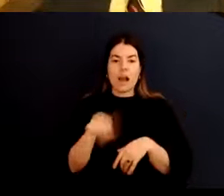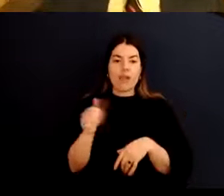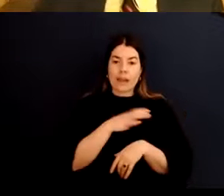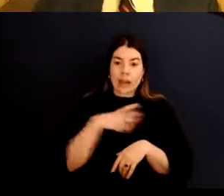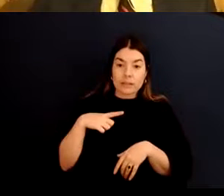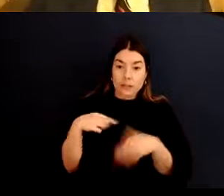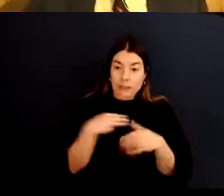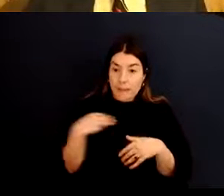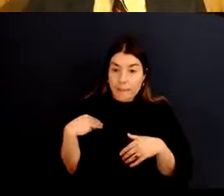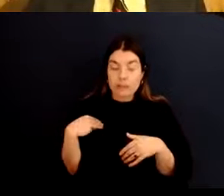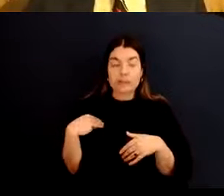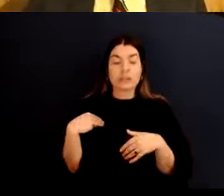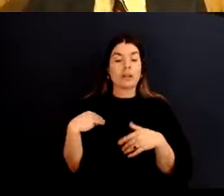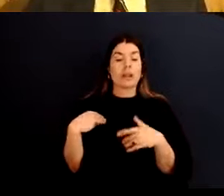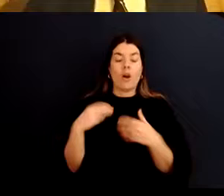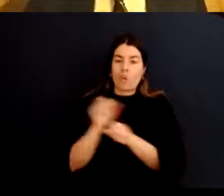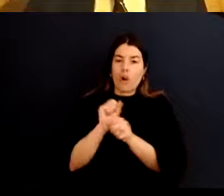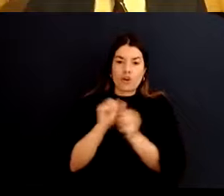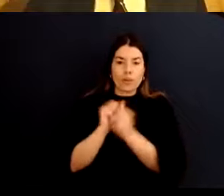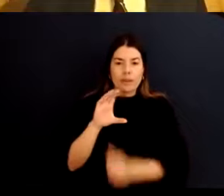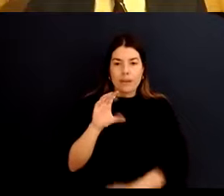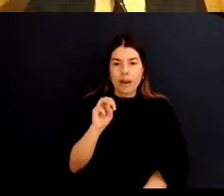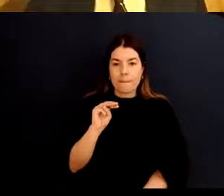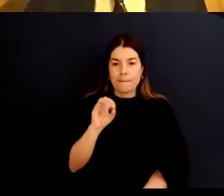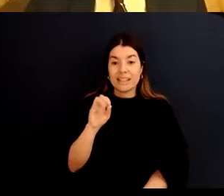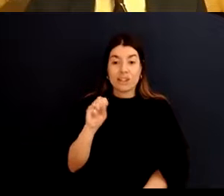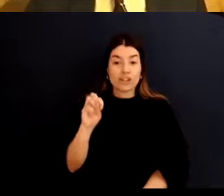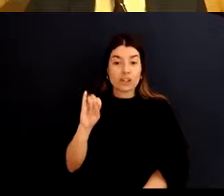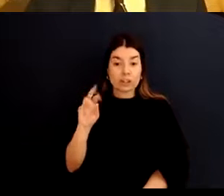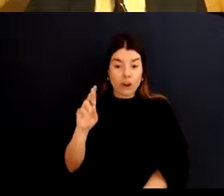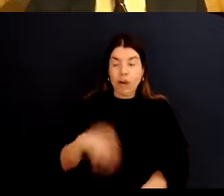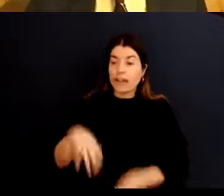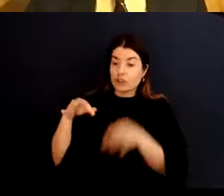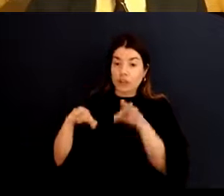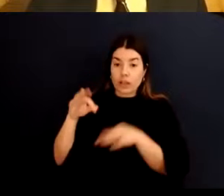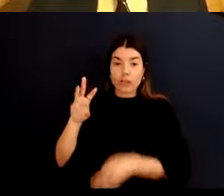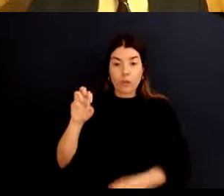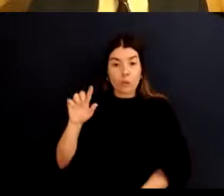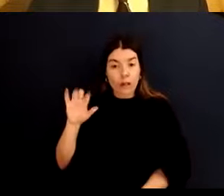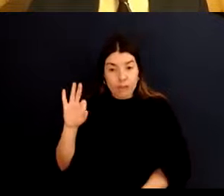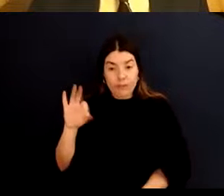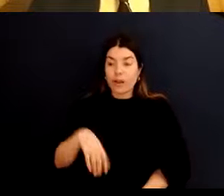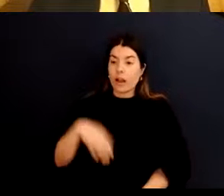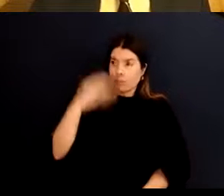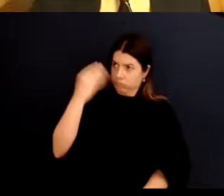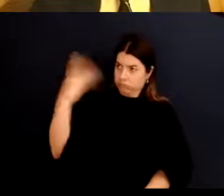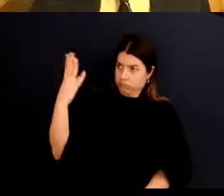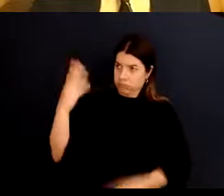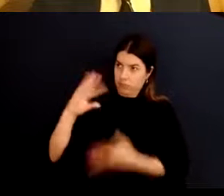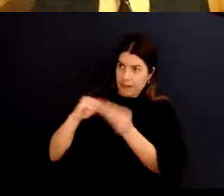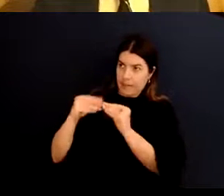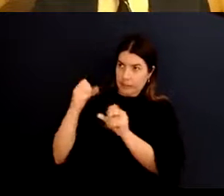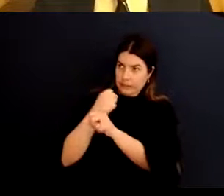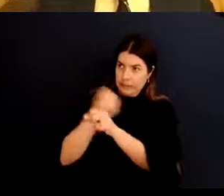have to work with Tommy, the commissioner for precinct 4. We have to work with Judge Wolf, let them know the numbers, let them understand the amount of people who